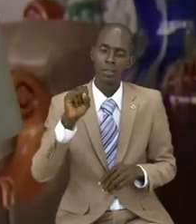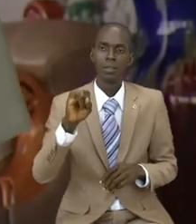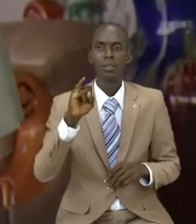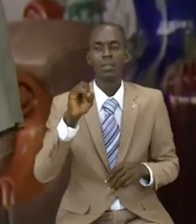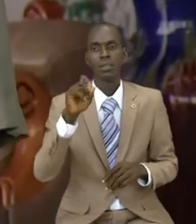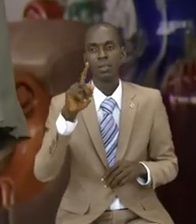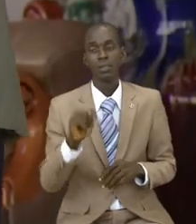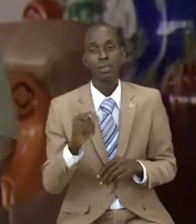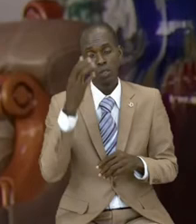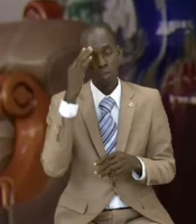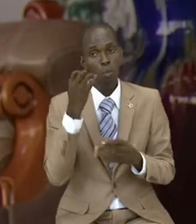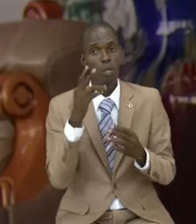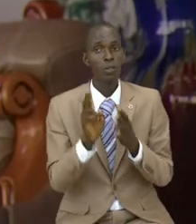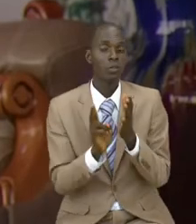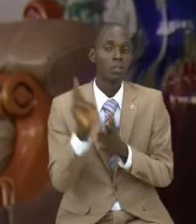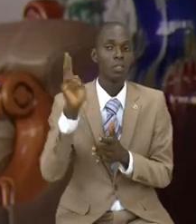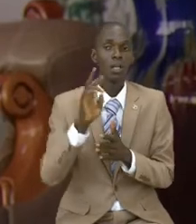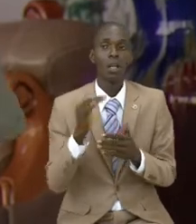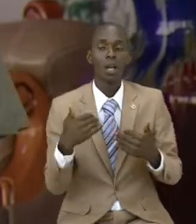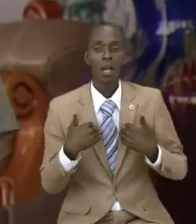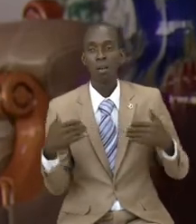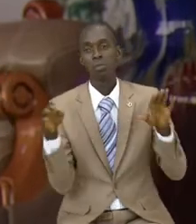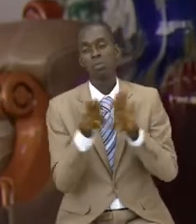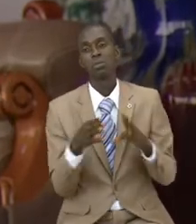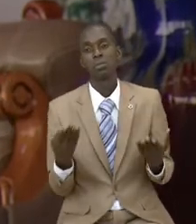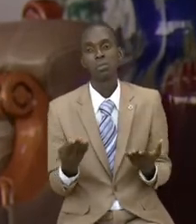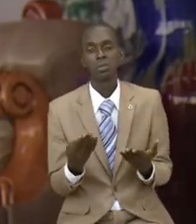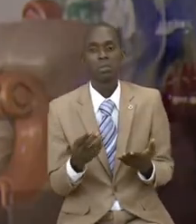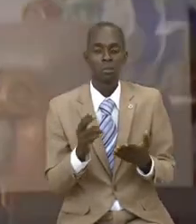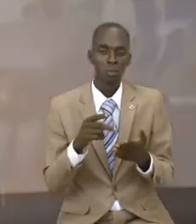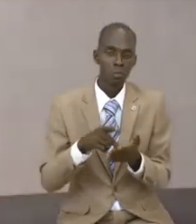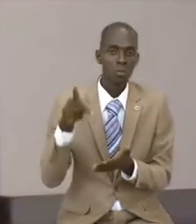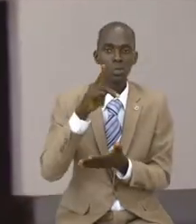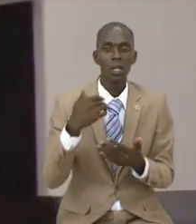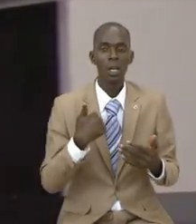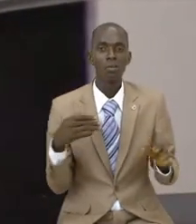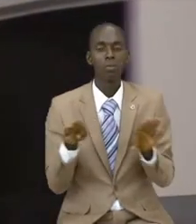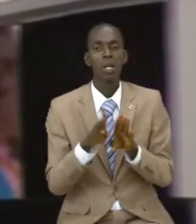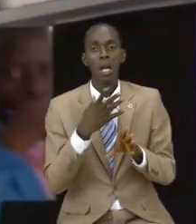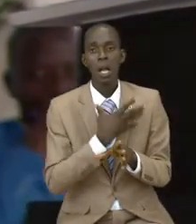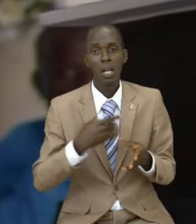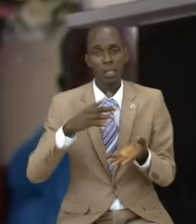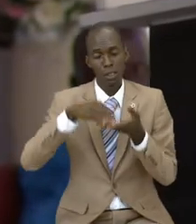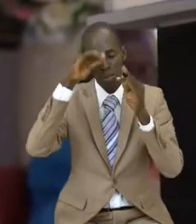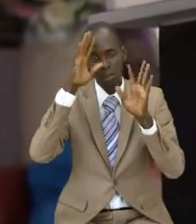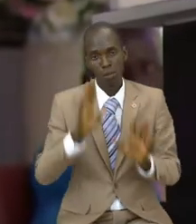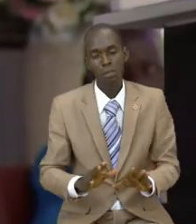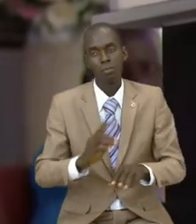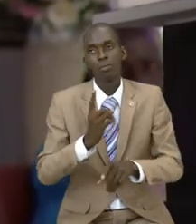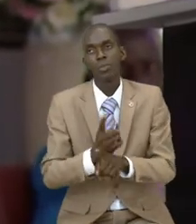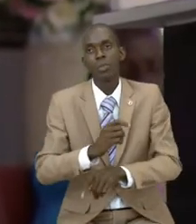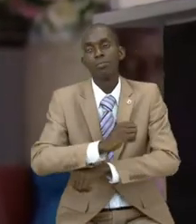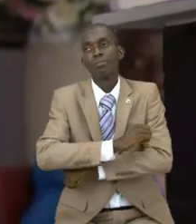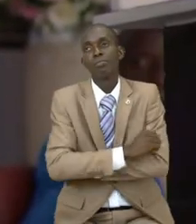closed. The colleges in some places are closed. And there are students that say they